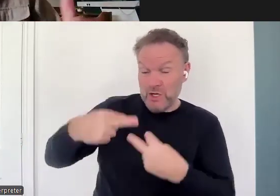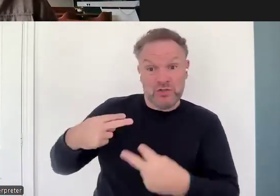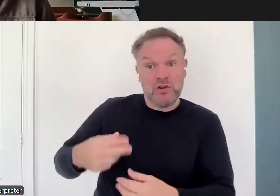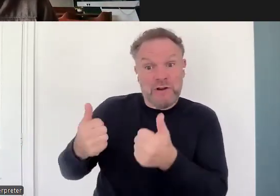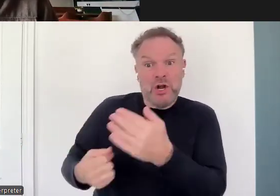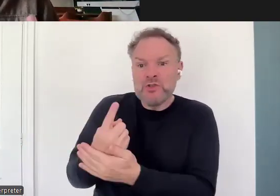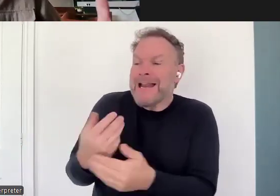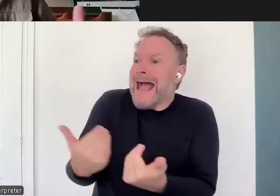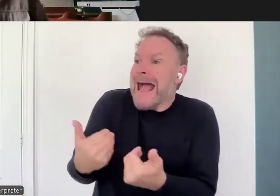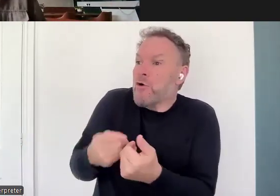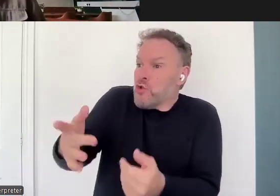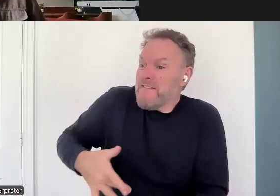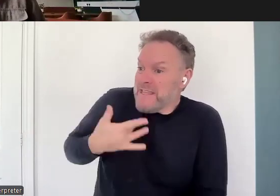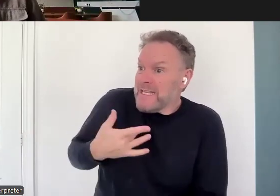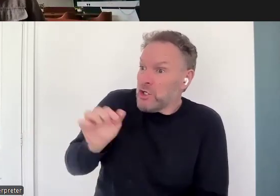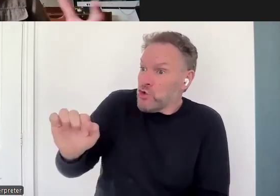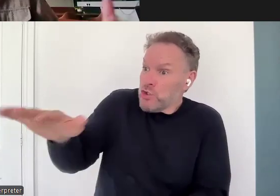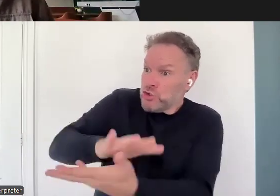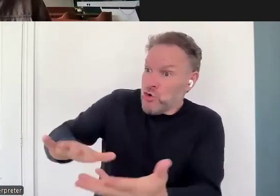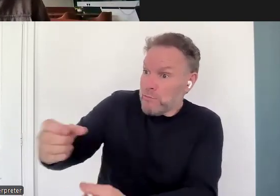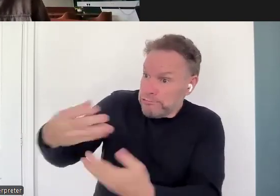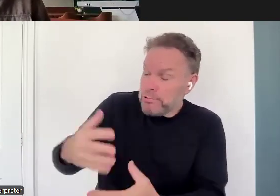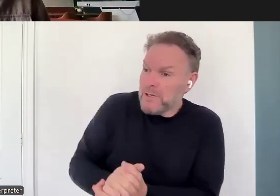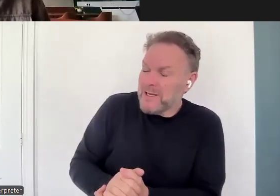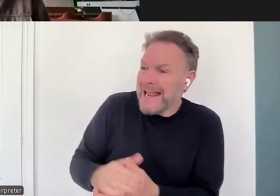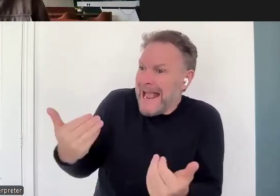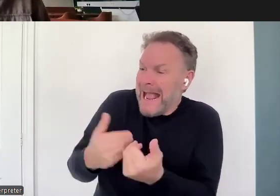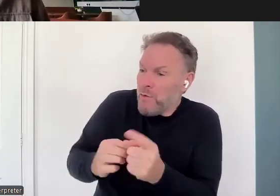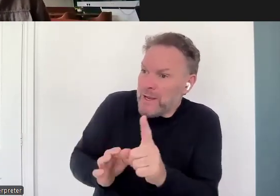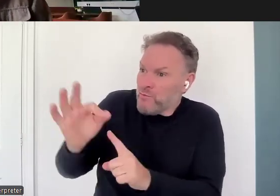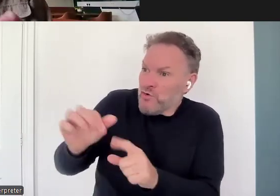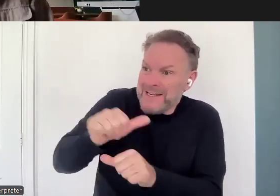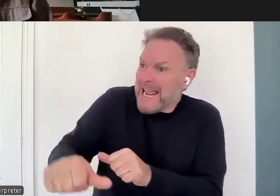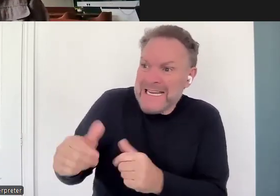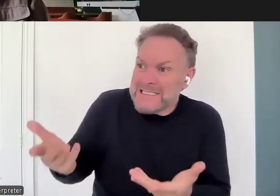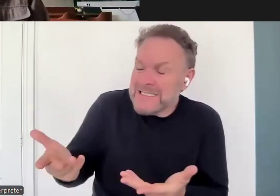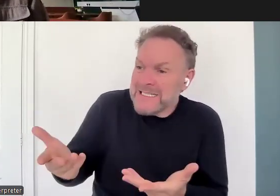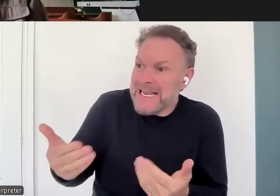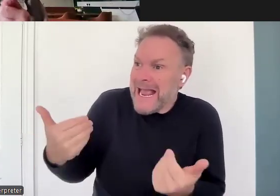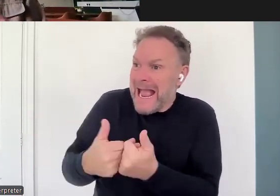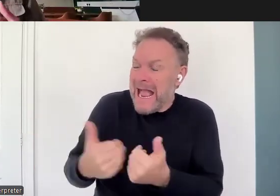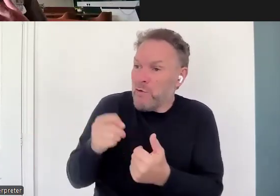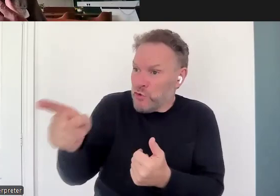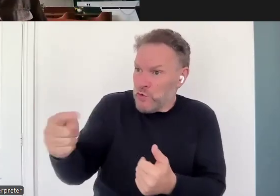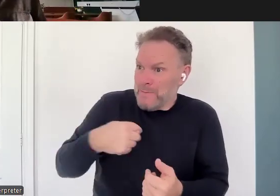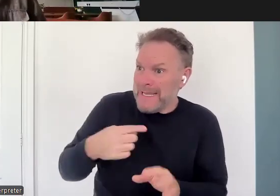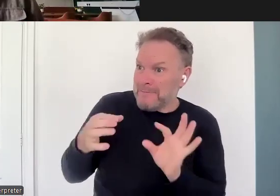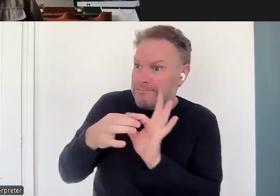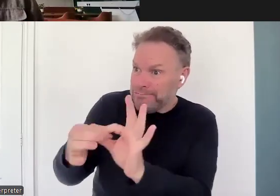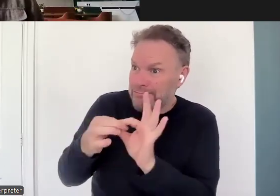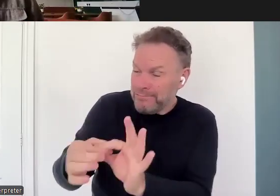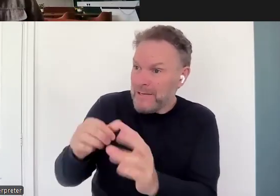how was this for you? Tell me your story. What could make things better next time? What could we do together, which would be better than what we could